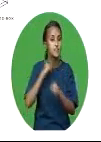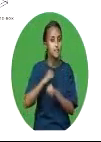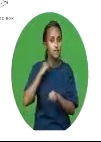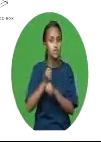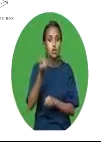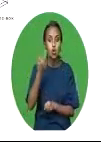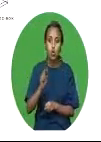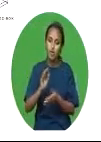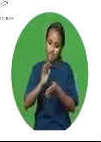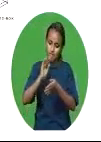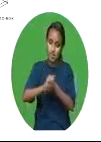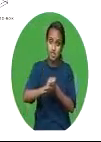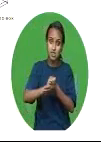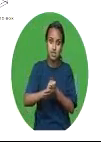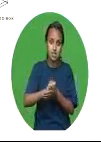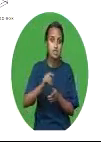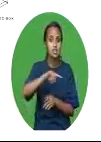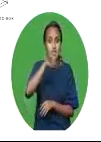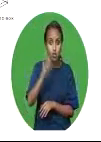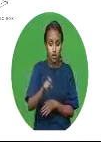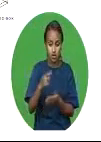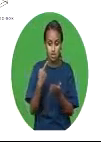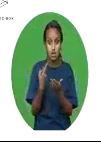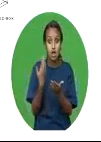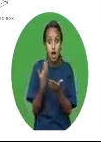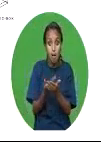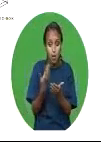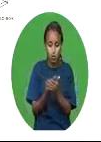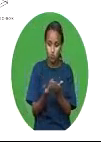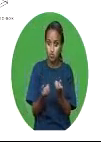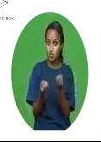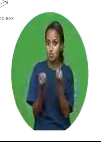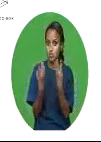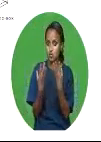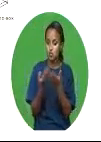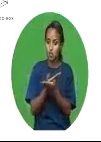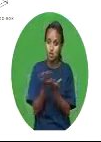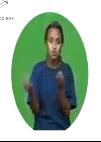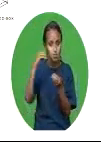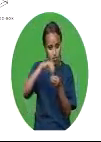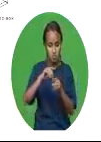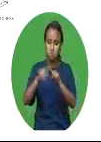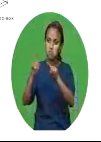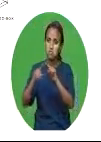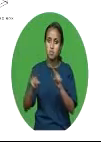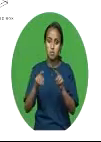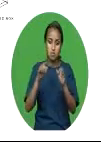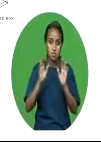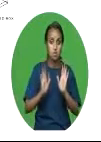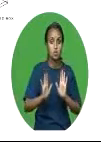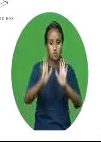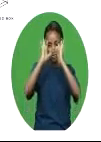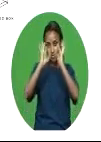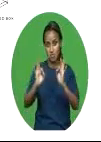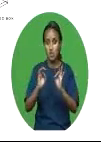or fastening is required. The amount of materials to be added varies depending upon